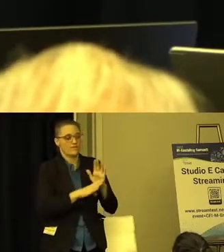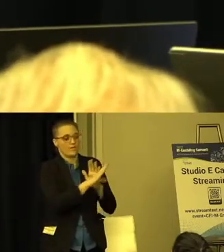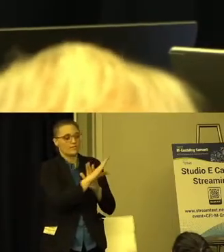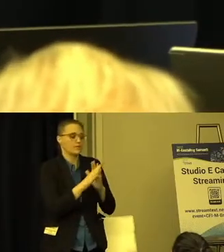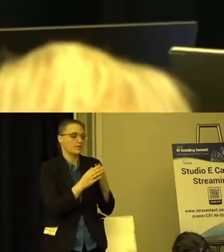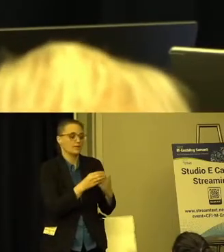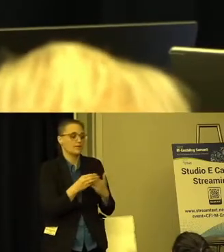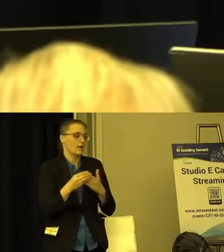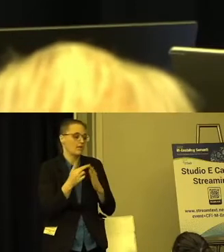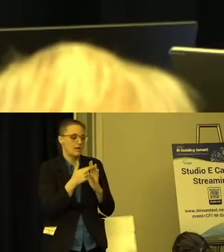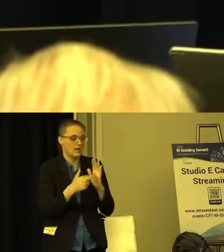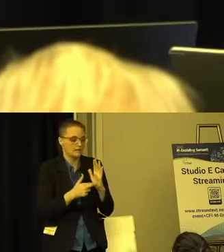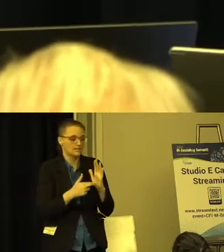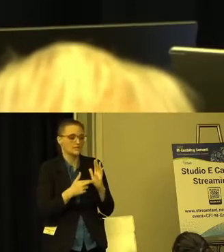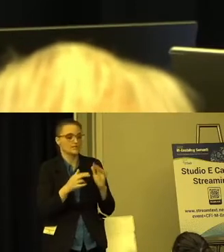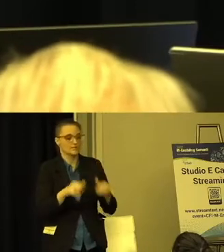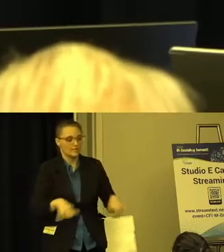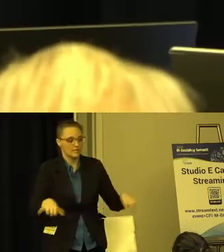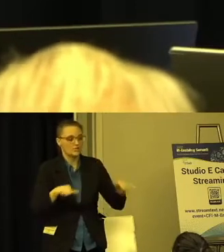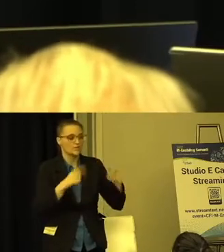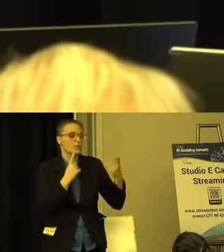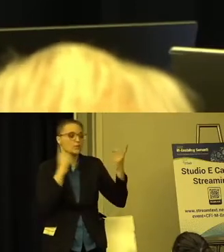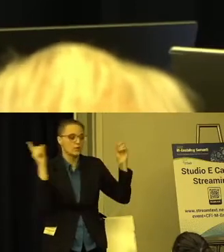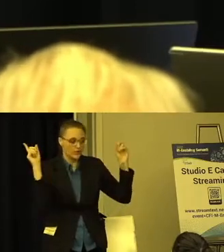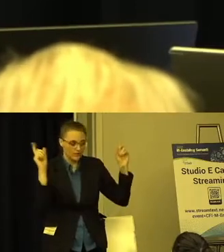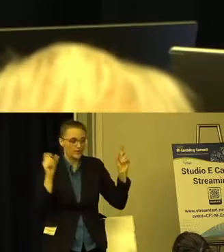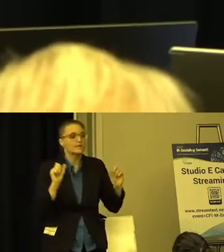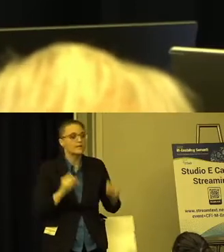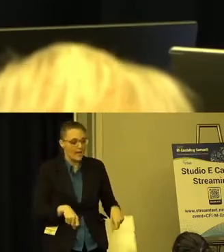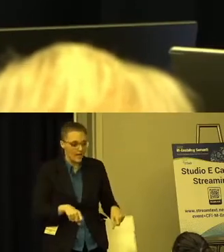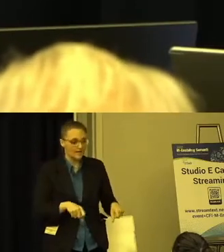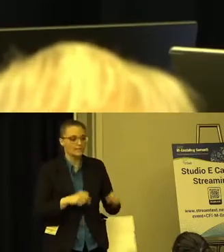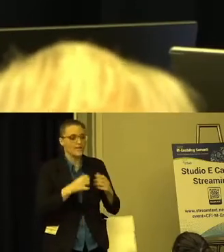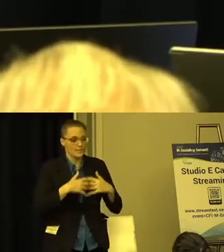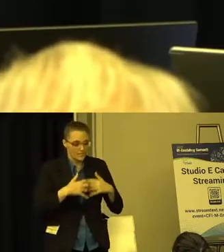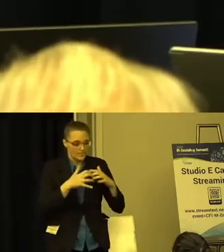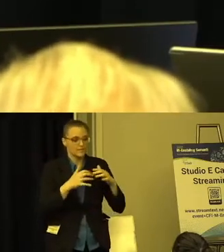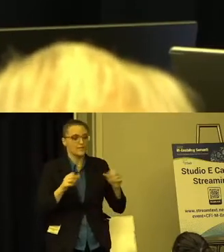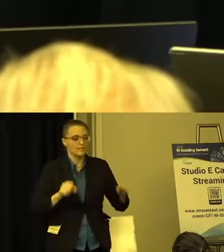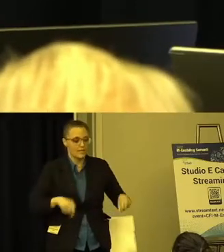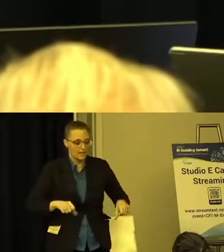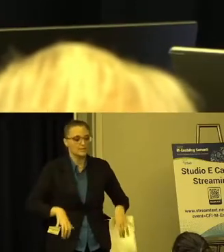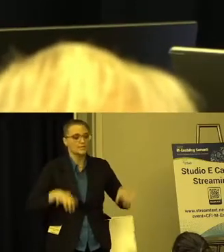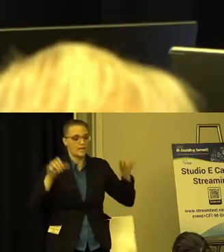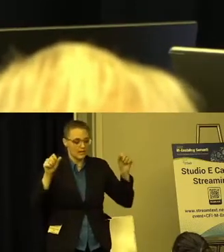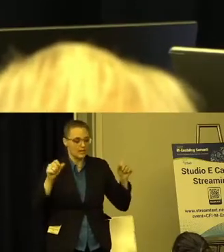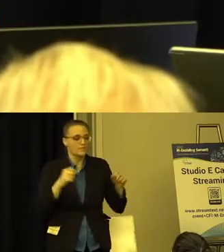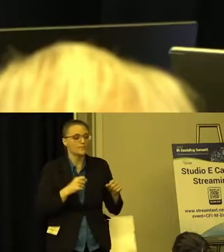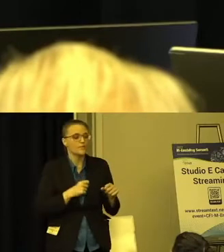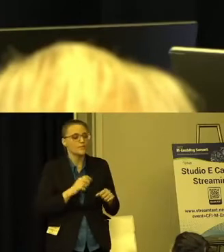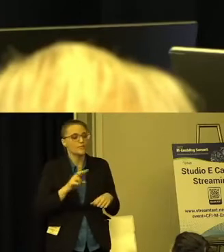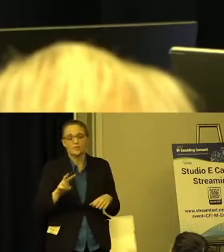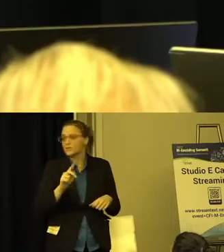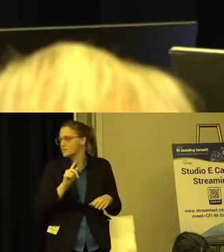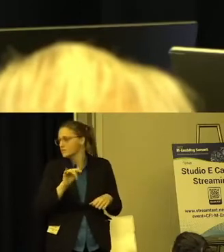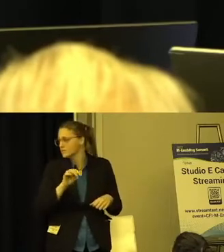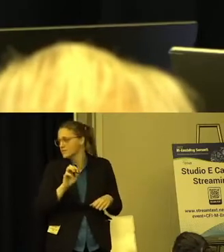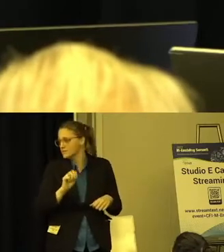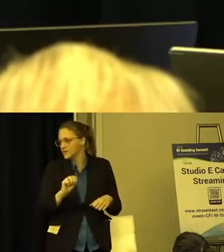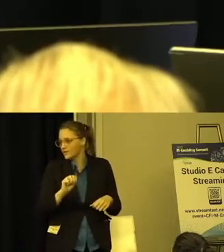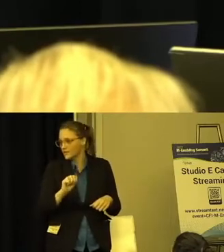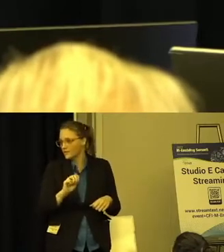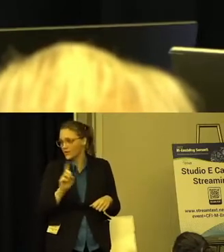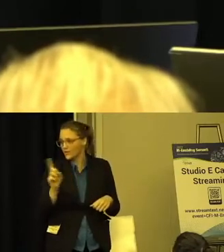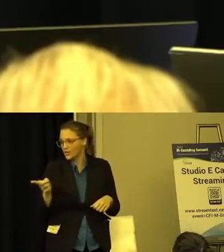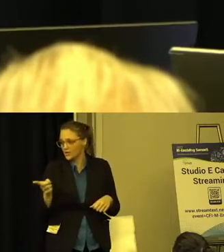guidelines and standards that work, that can be implemented, that can be taken up. I'm looking at Tim Cregan over here at the Access